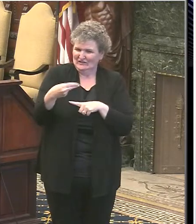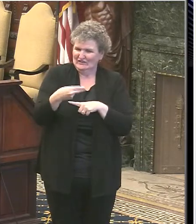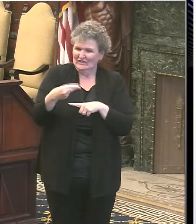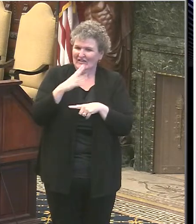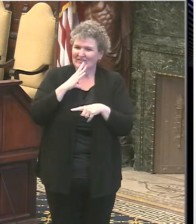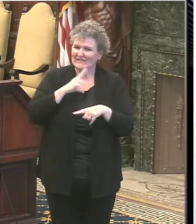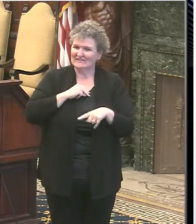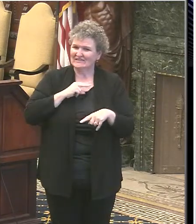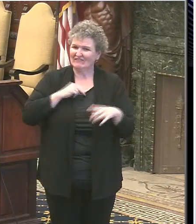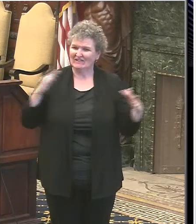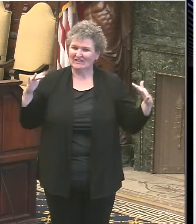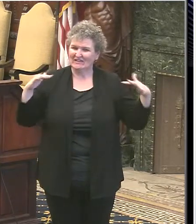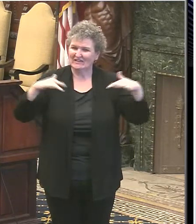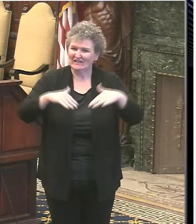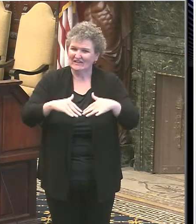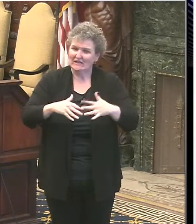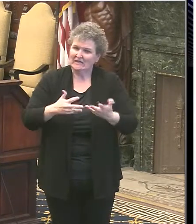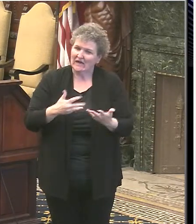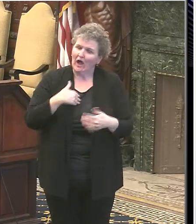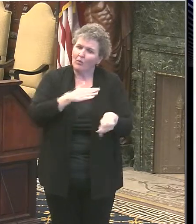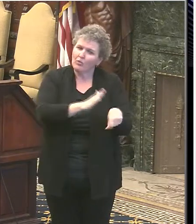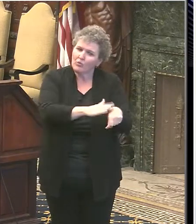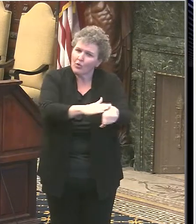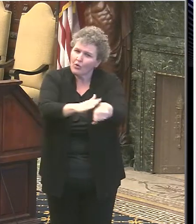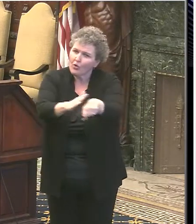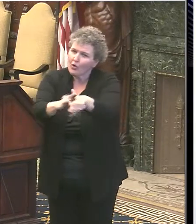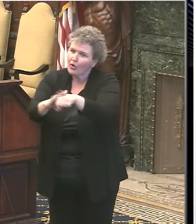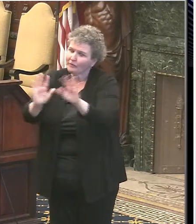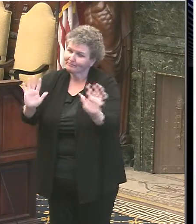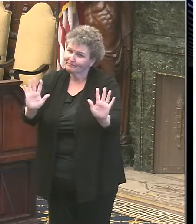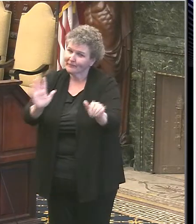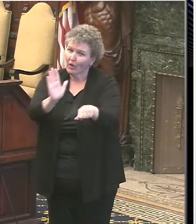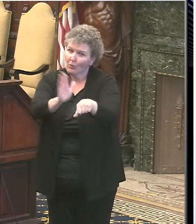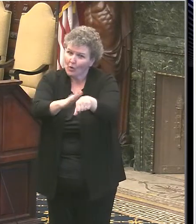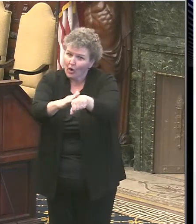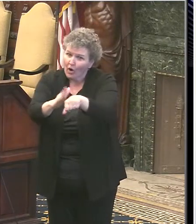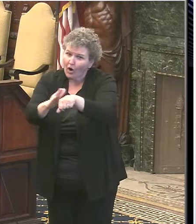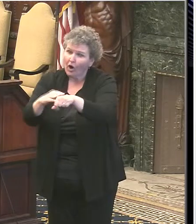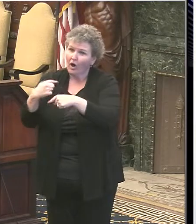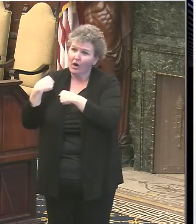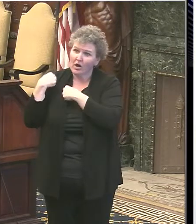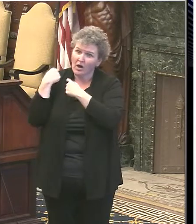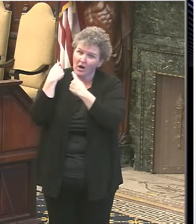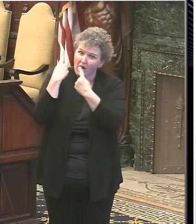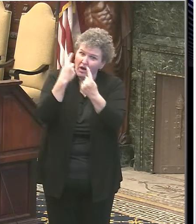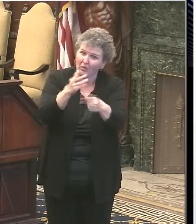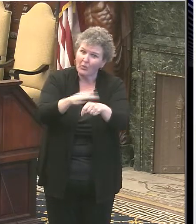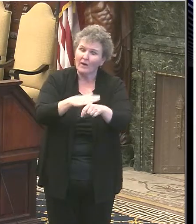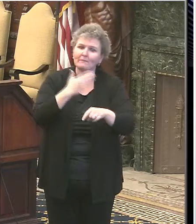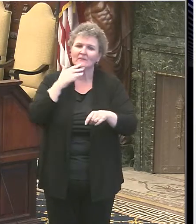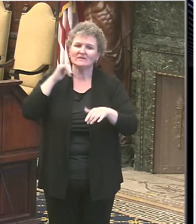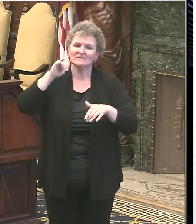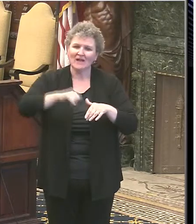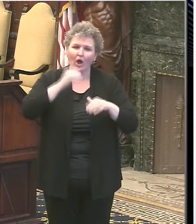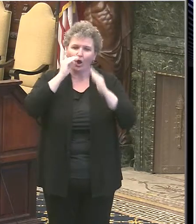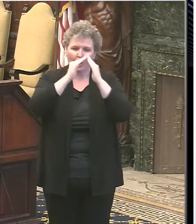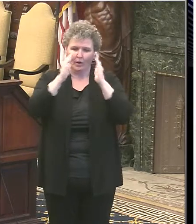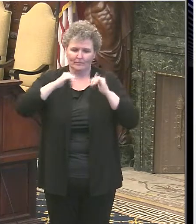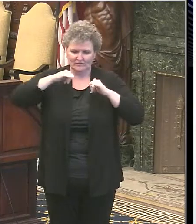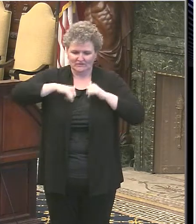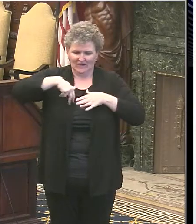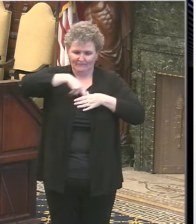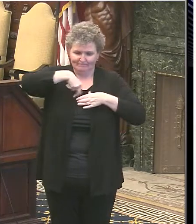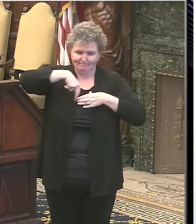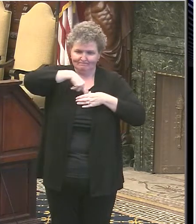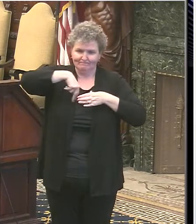We've given people plenty of warnings that they should have a Thanksgiving meal with their household members only, the people they're exposed